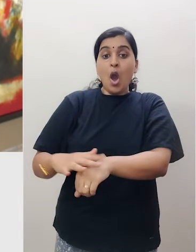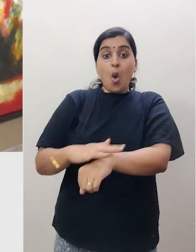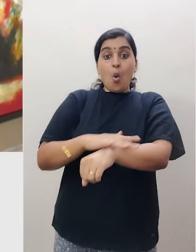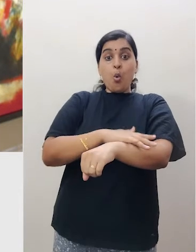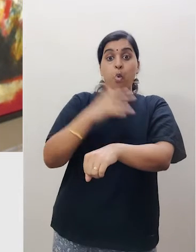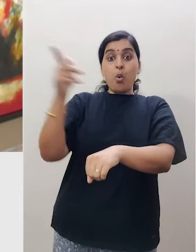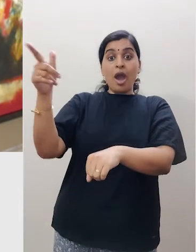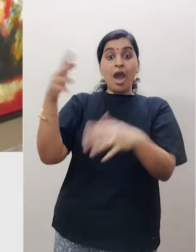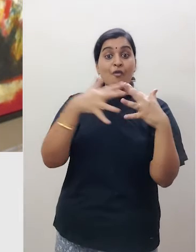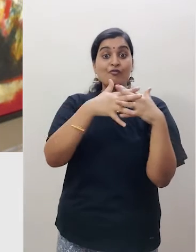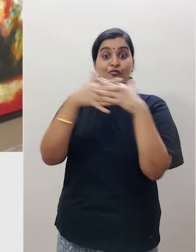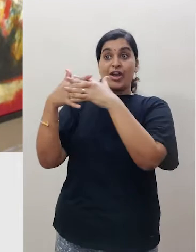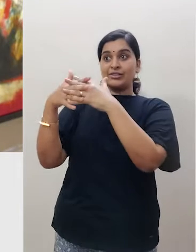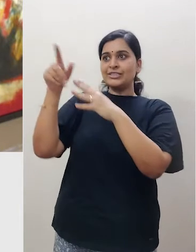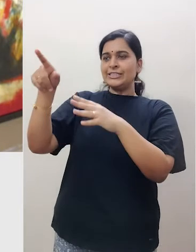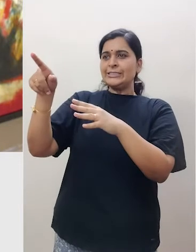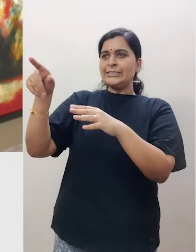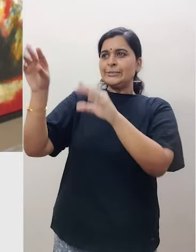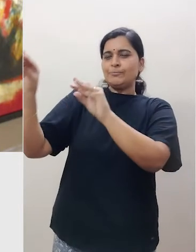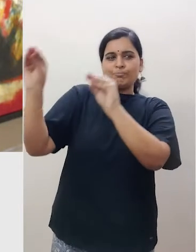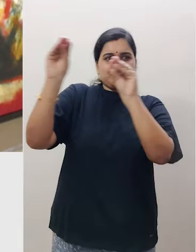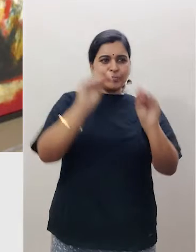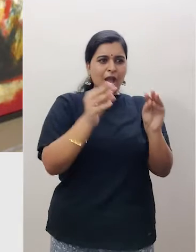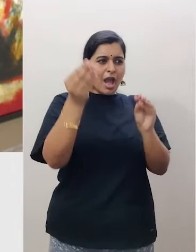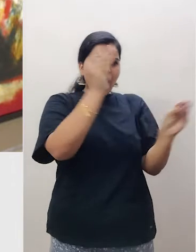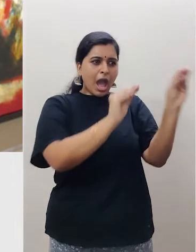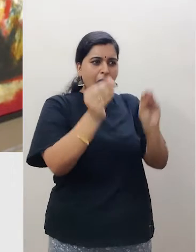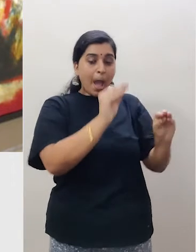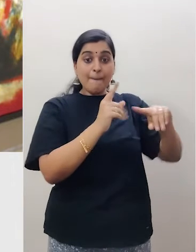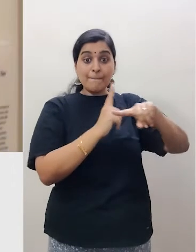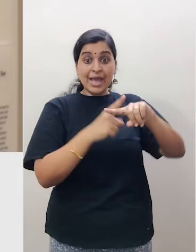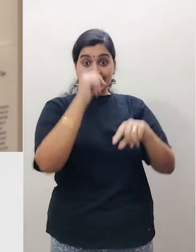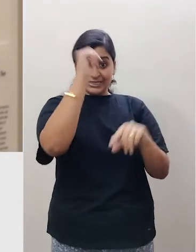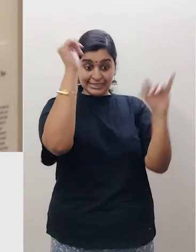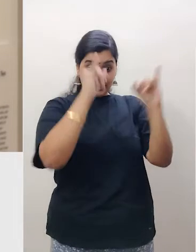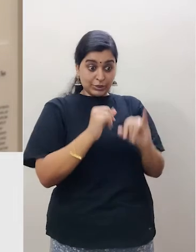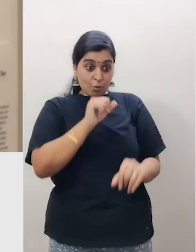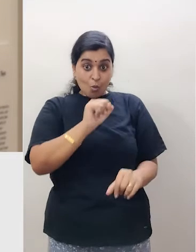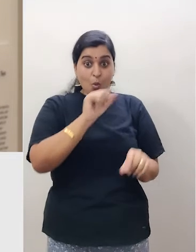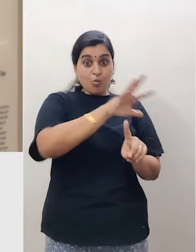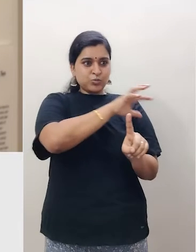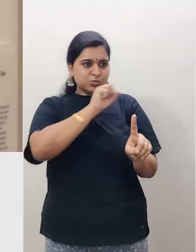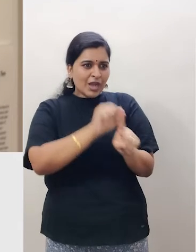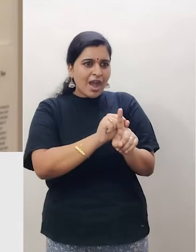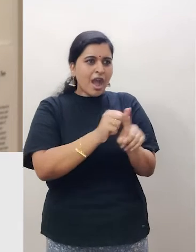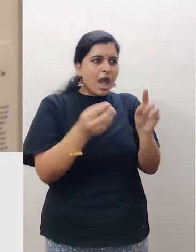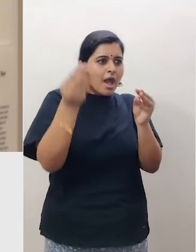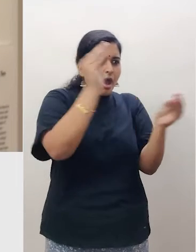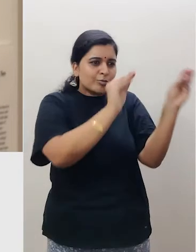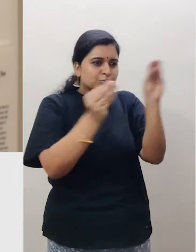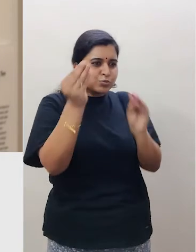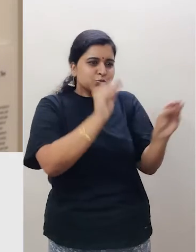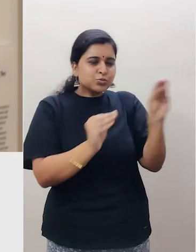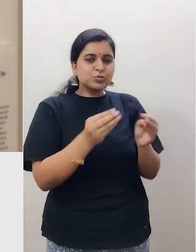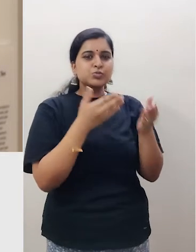Western styles, such as abstraction, but retains a certain kind of Indian sensibility. Yet despite these differences, both Ram